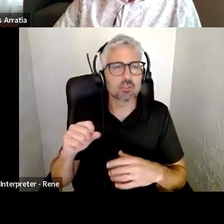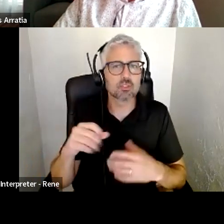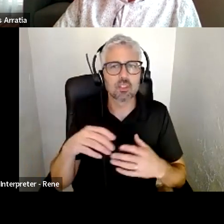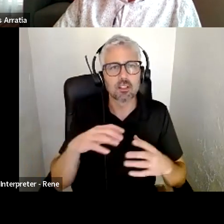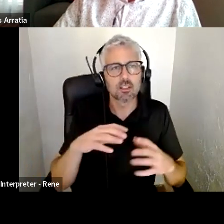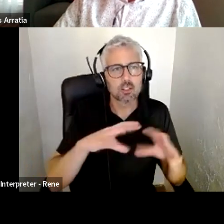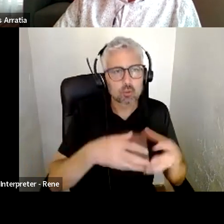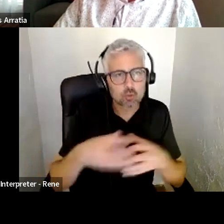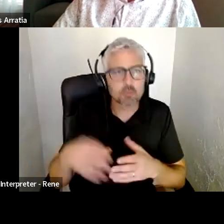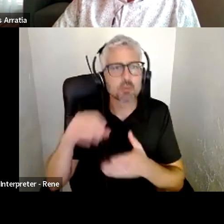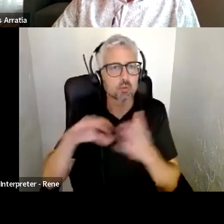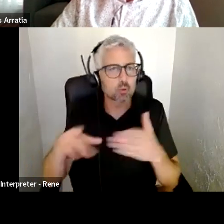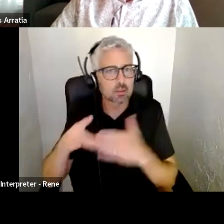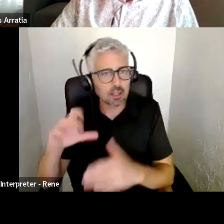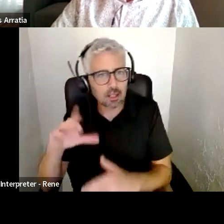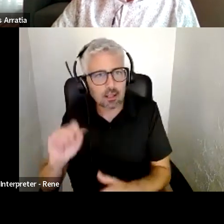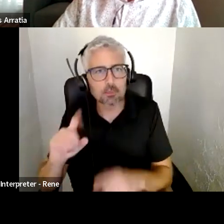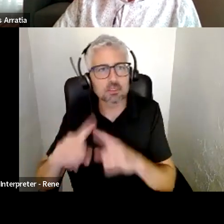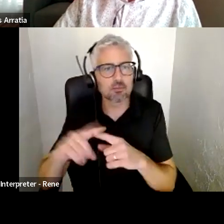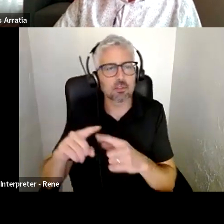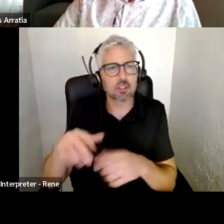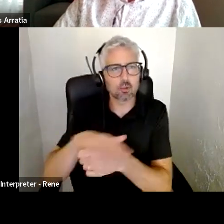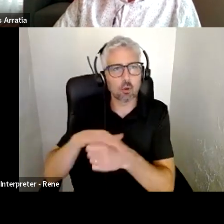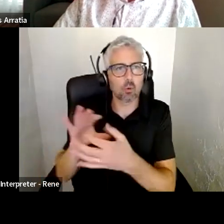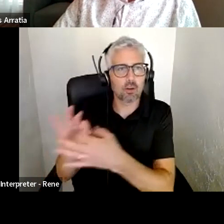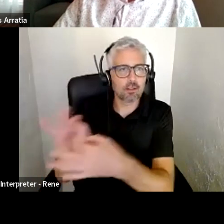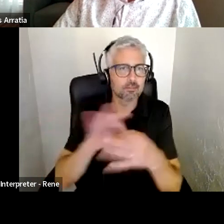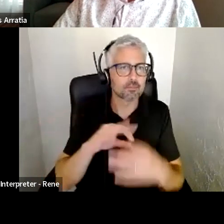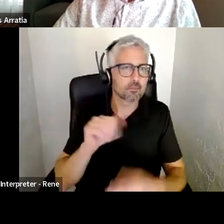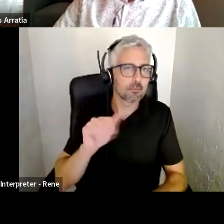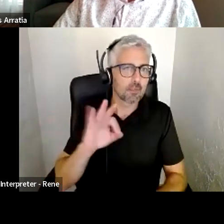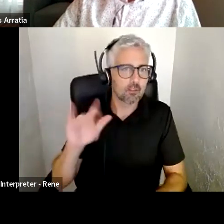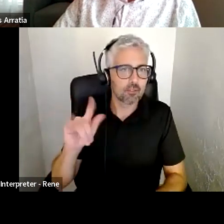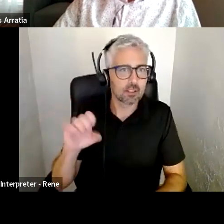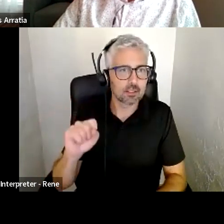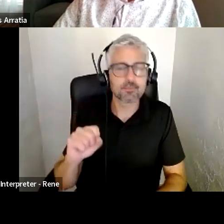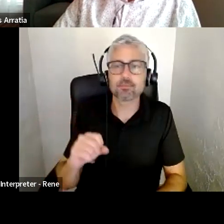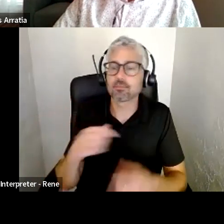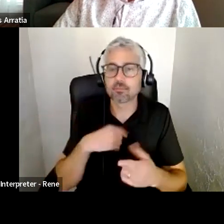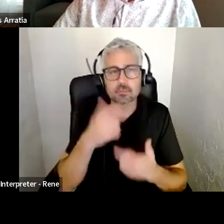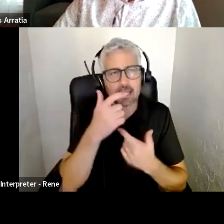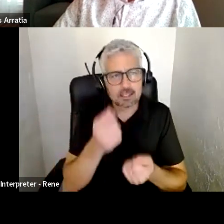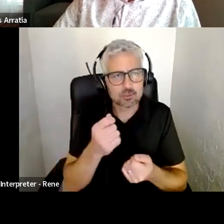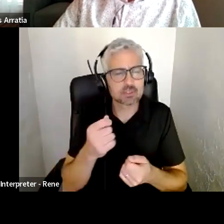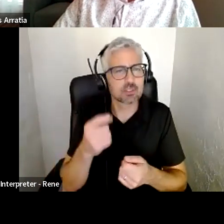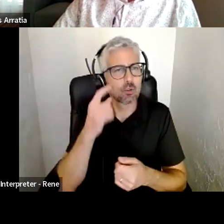global affiliates. So I was really interested in the recommendations that came out